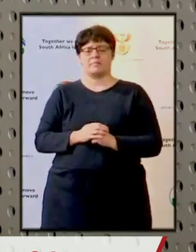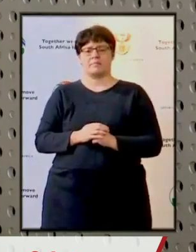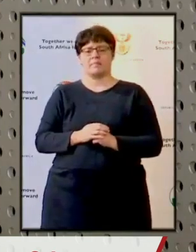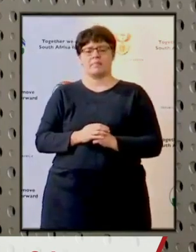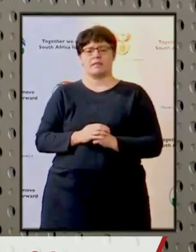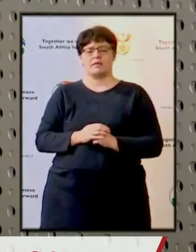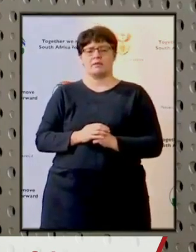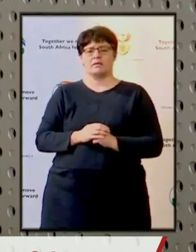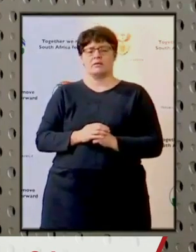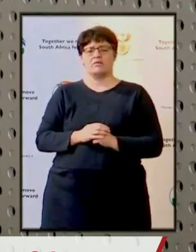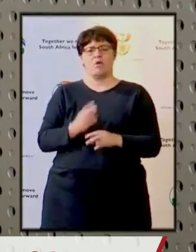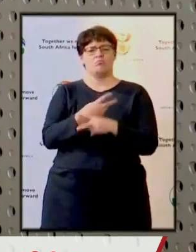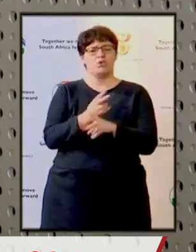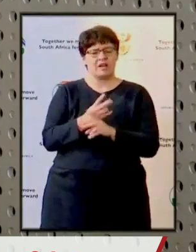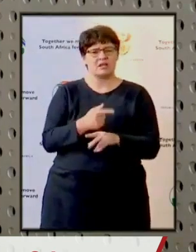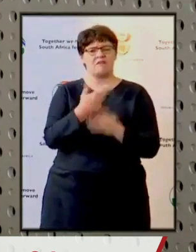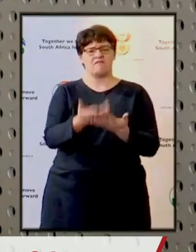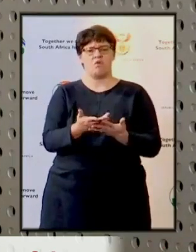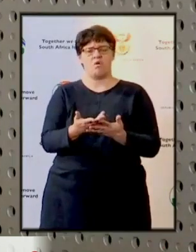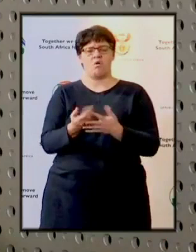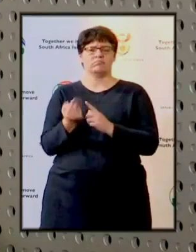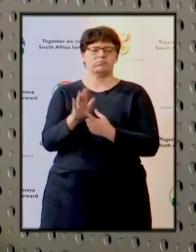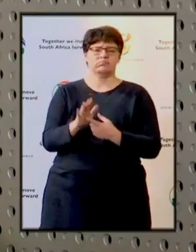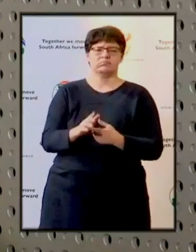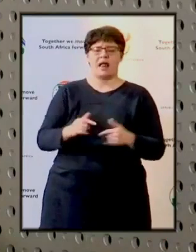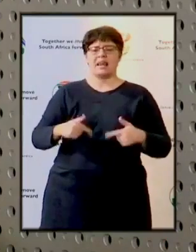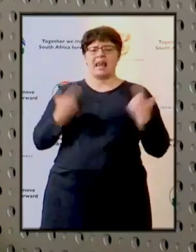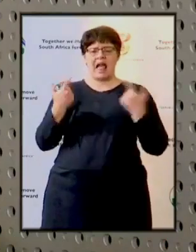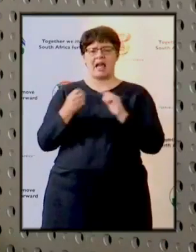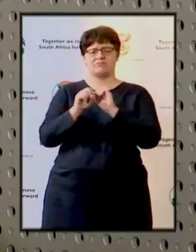The productions for local broadcast, live streaming,